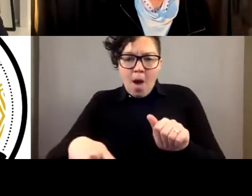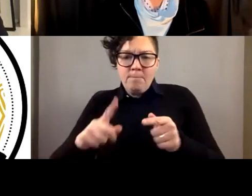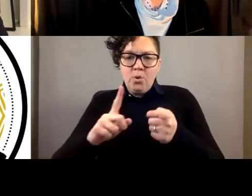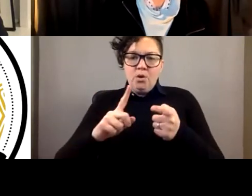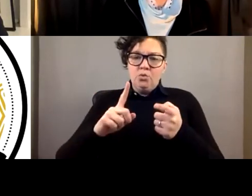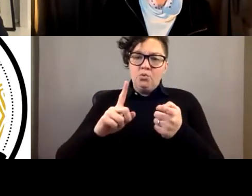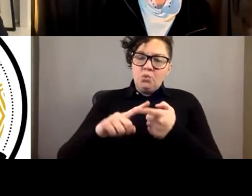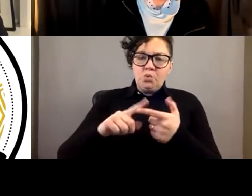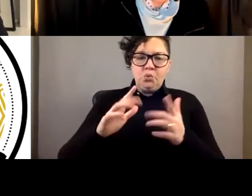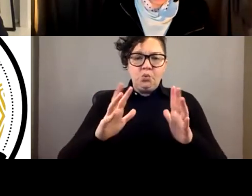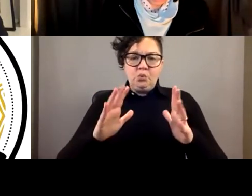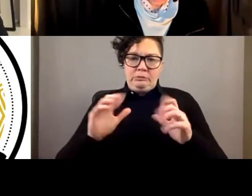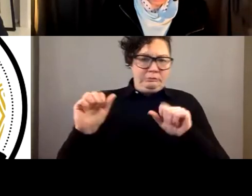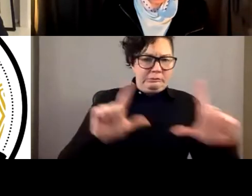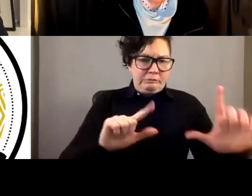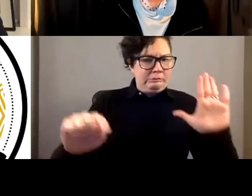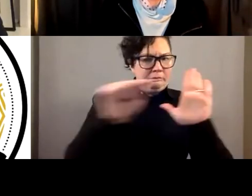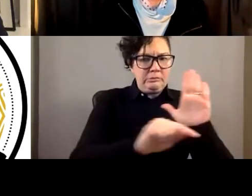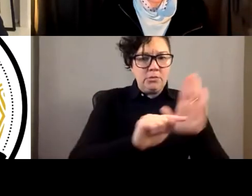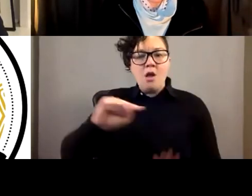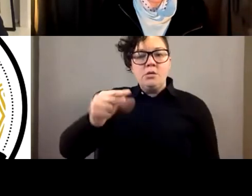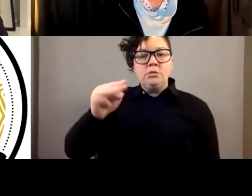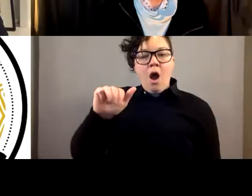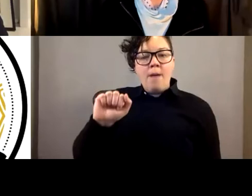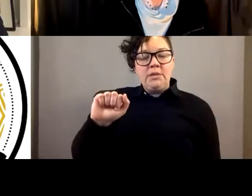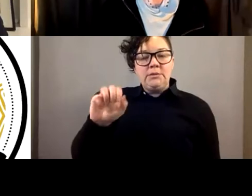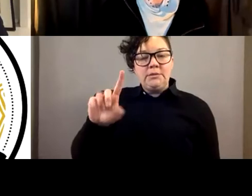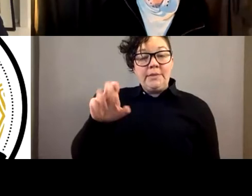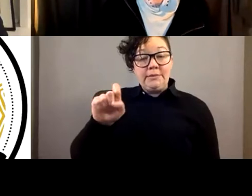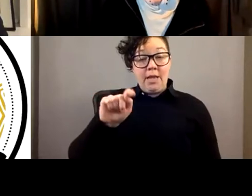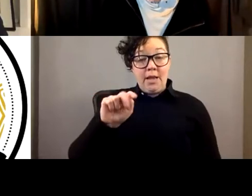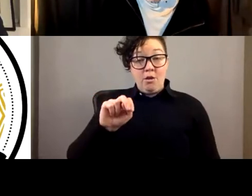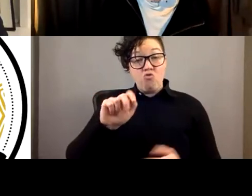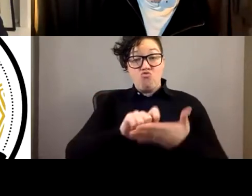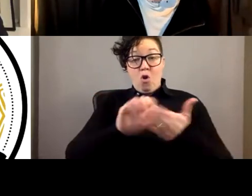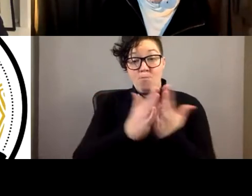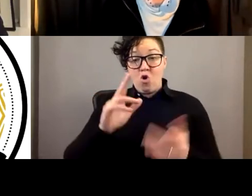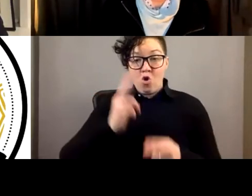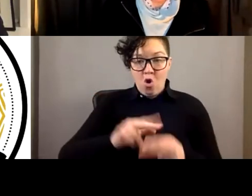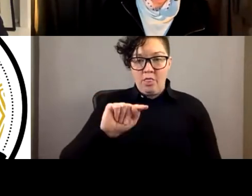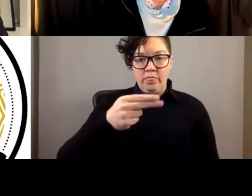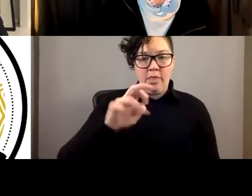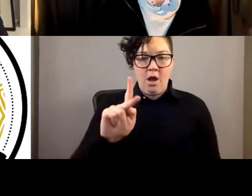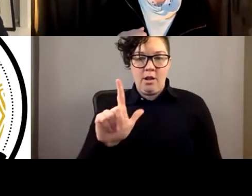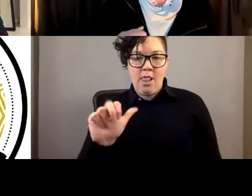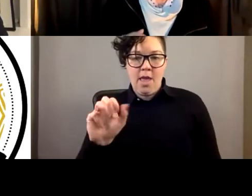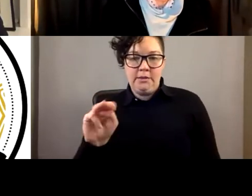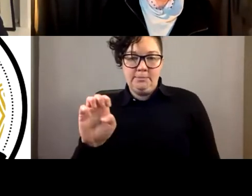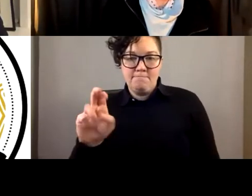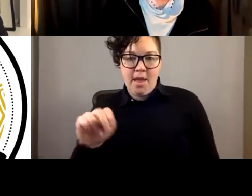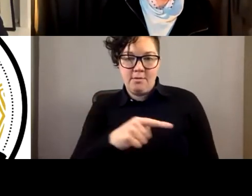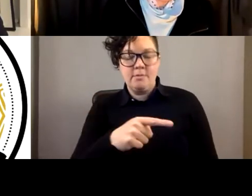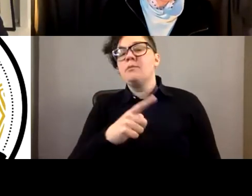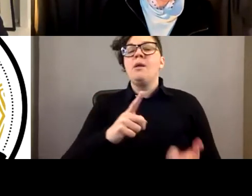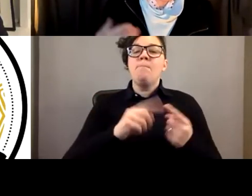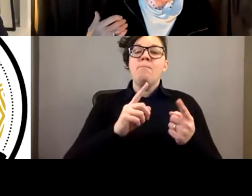Confederacy presented in Thomas Dixon's novel, The Klansman, whose subtitle is also about romance. The